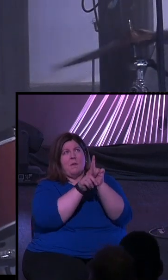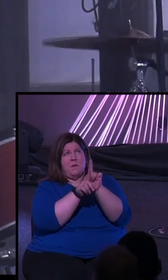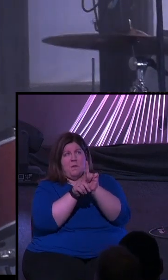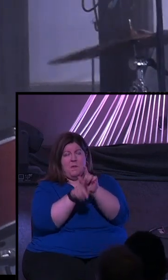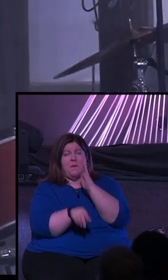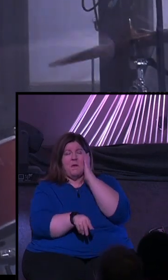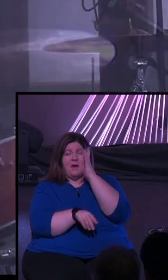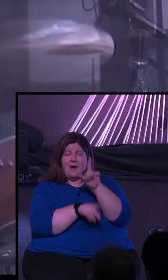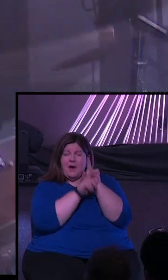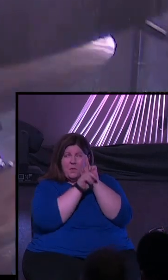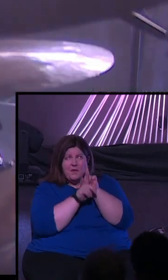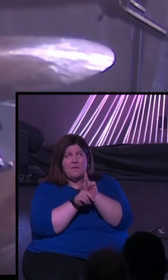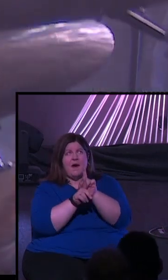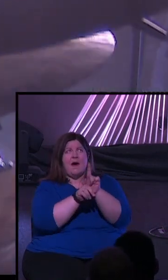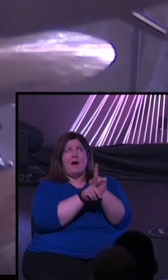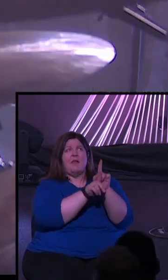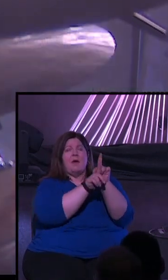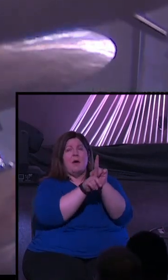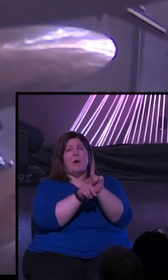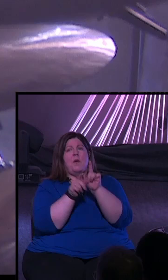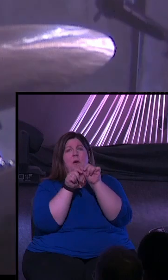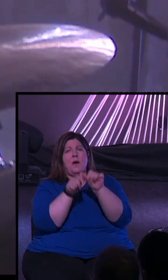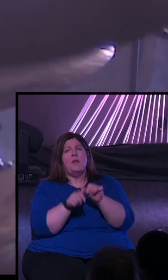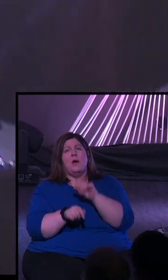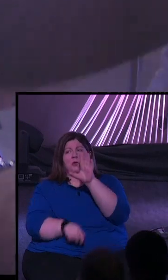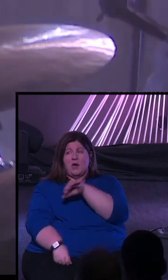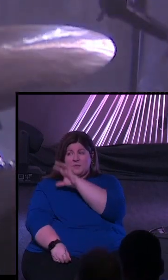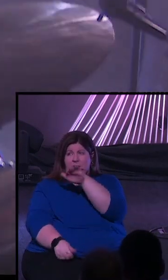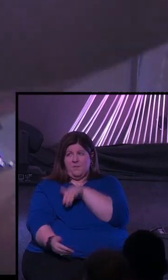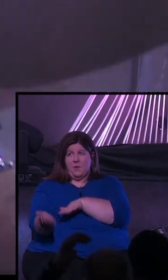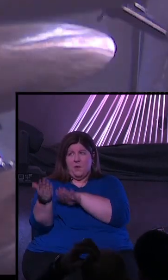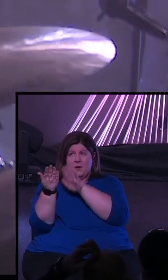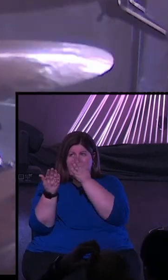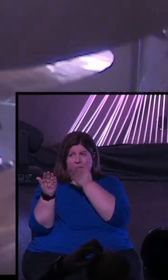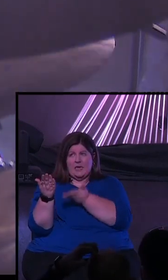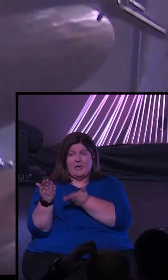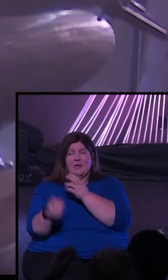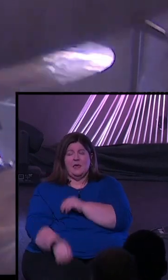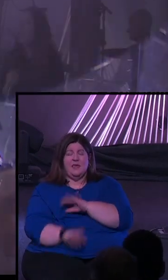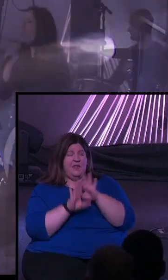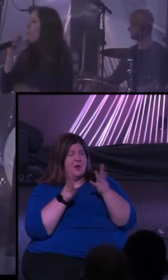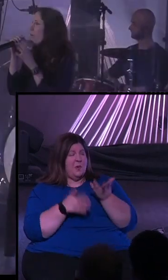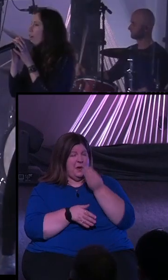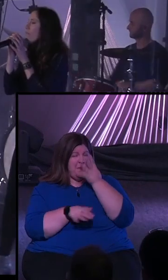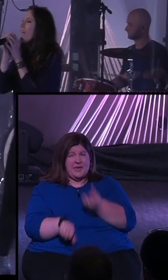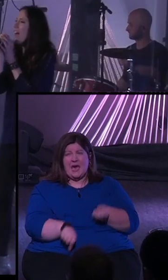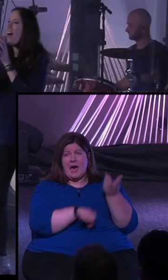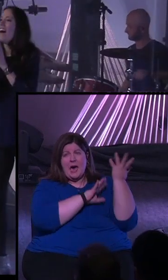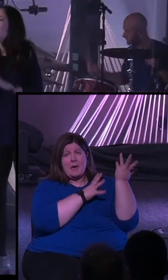follow. I will follow. The cross before me. The